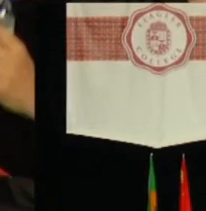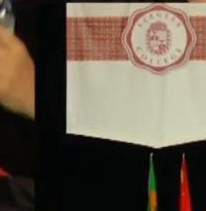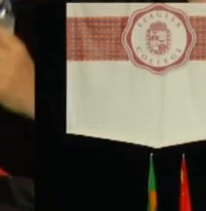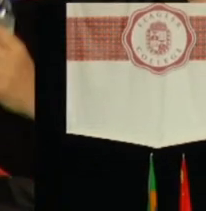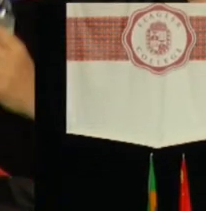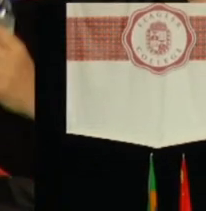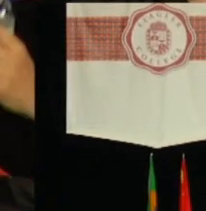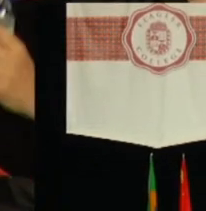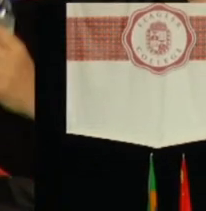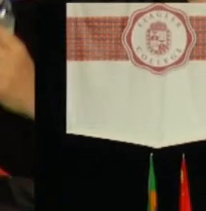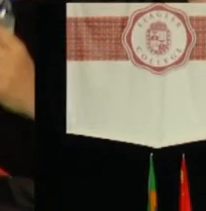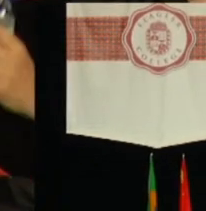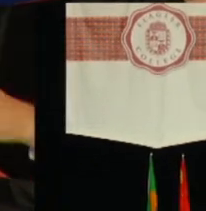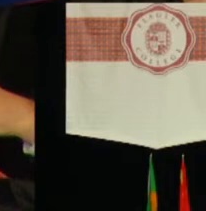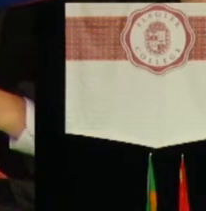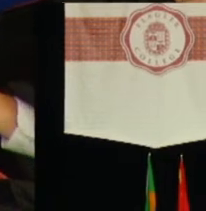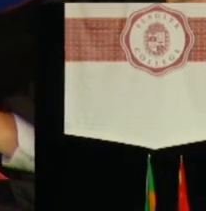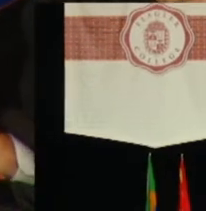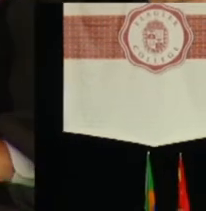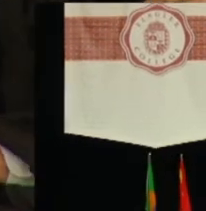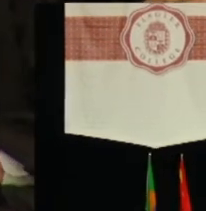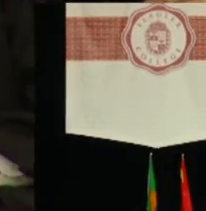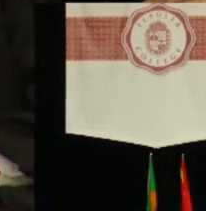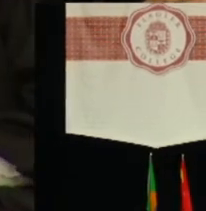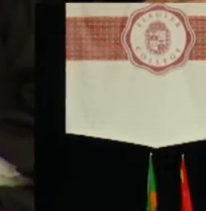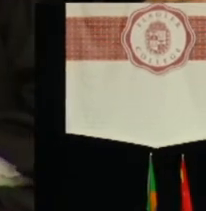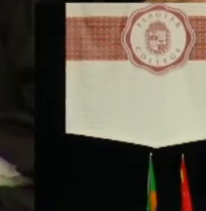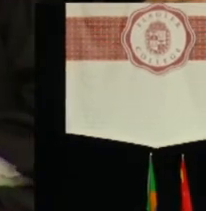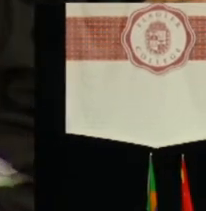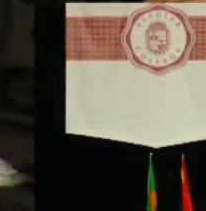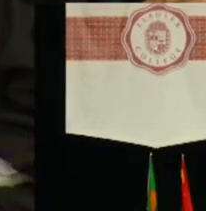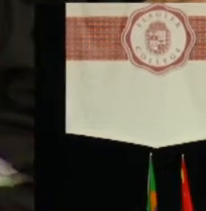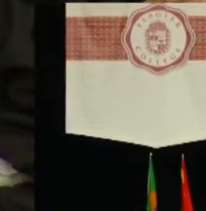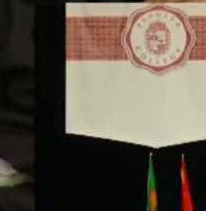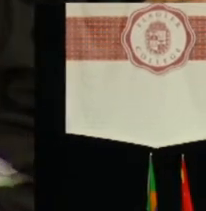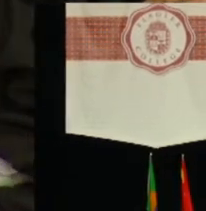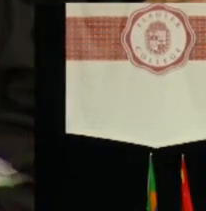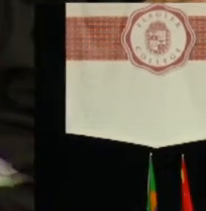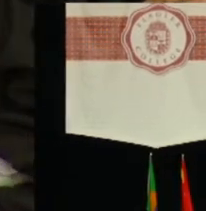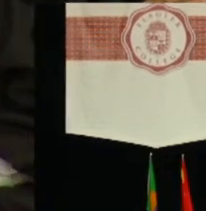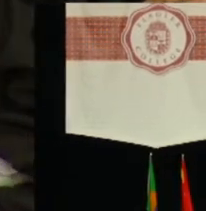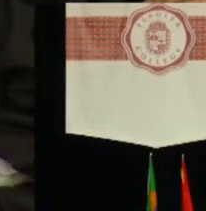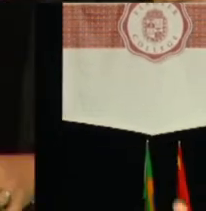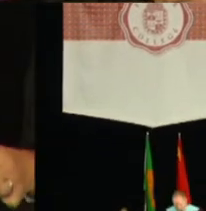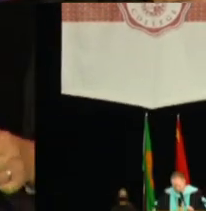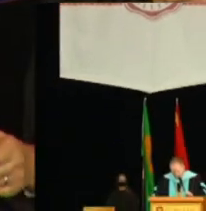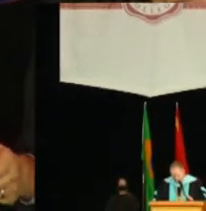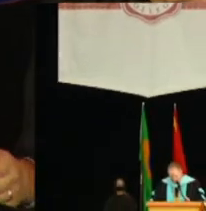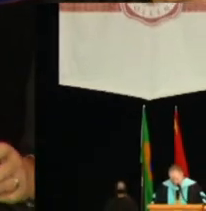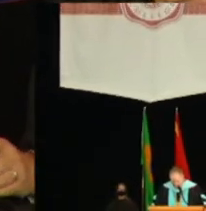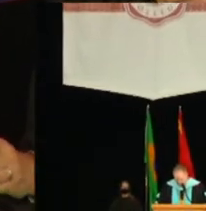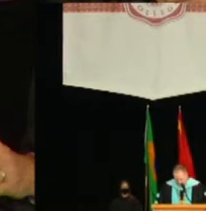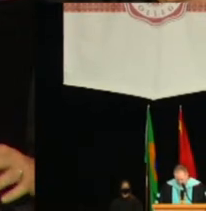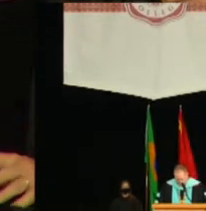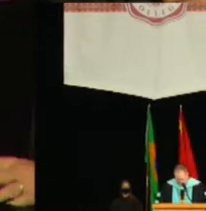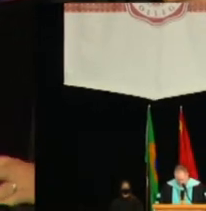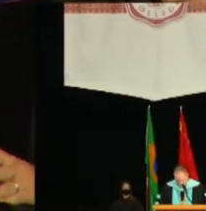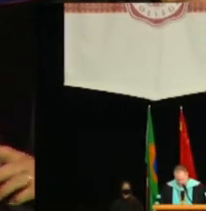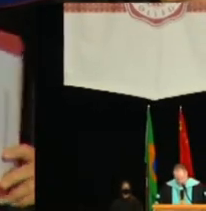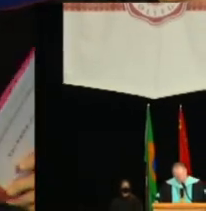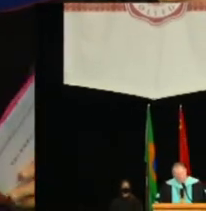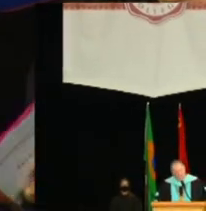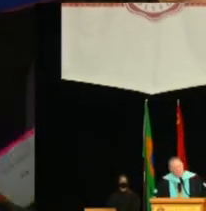The truth is, I really wanted to speak the opportunity to speak to our students, but of course, it's always preferable to be